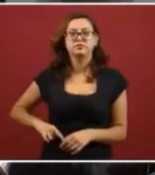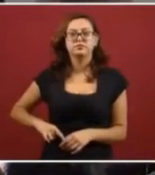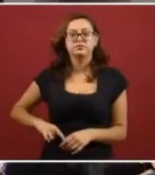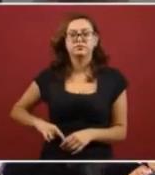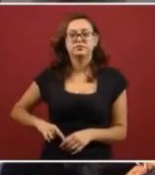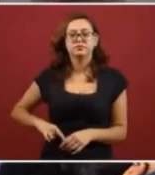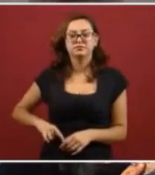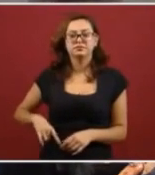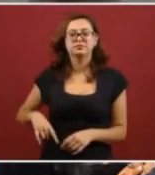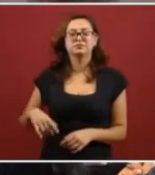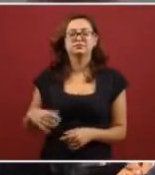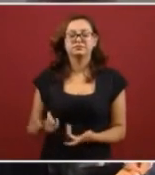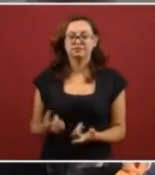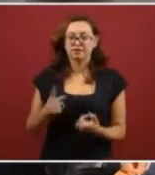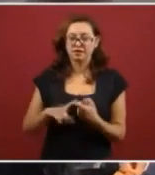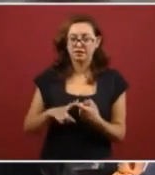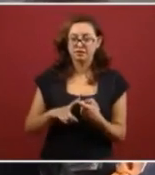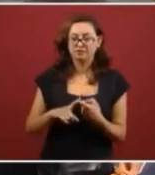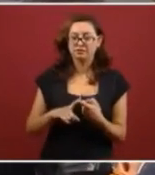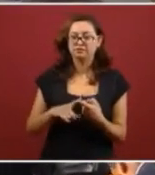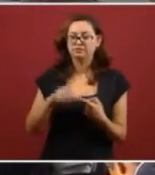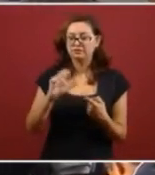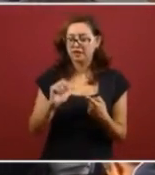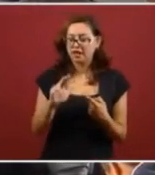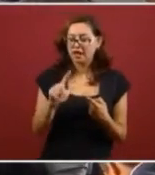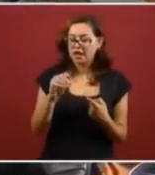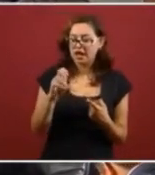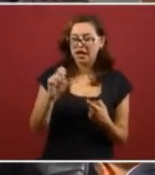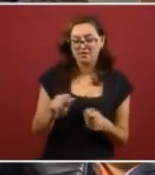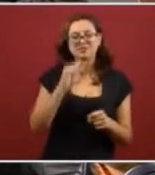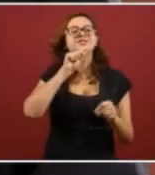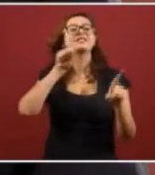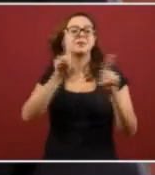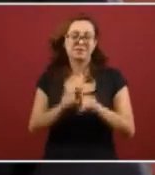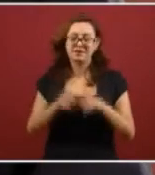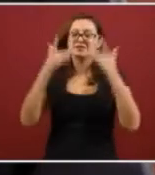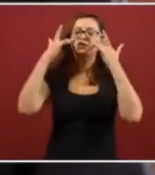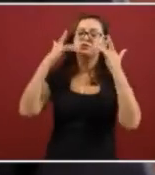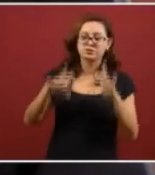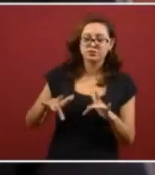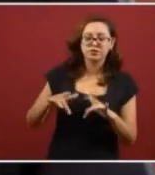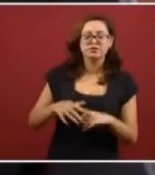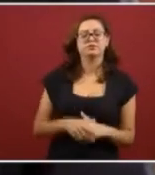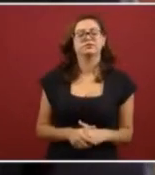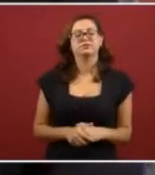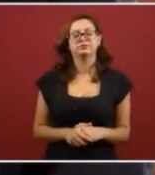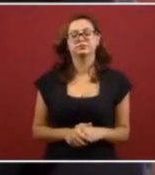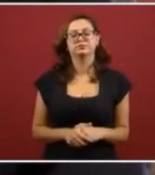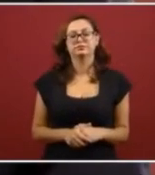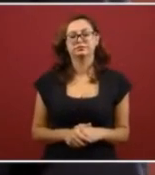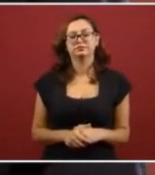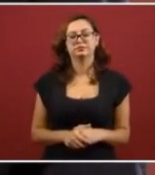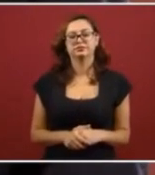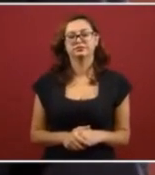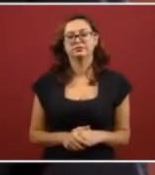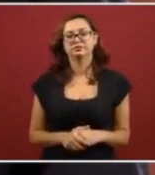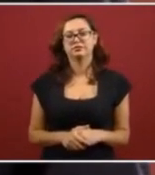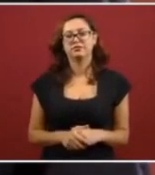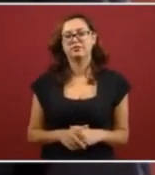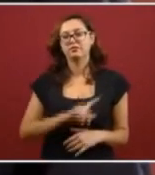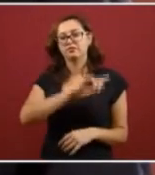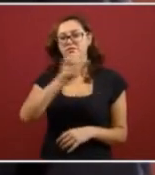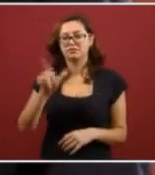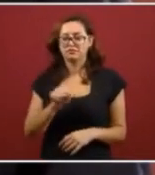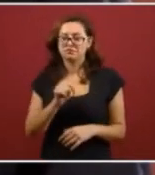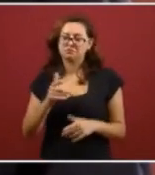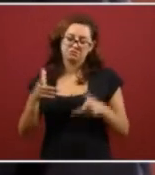the ahí government, Carlos, Carlos was there, decidió salirse, the one that decided to leave, para ir a la academia, to